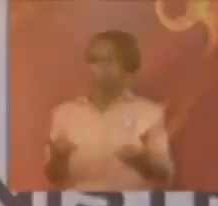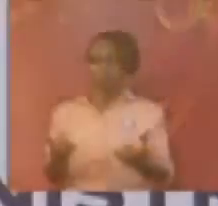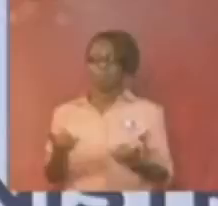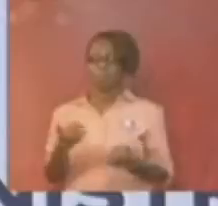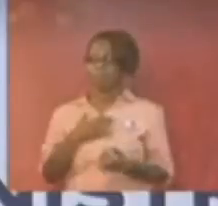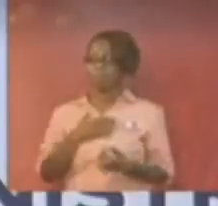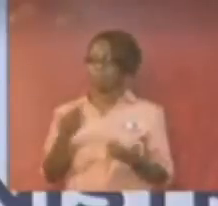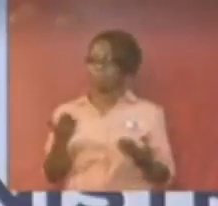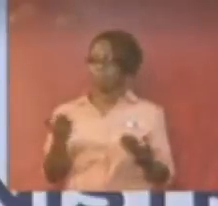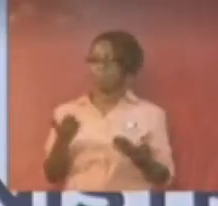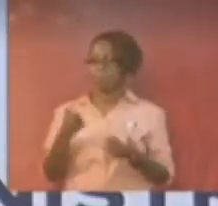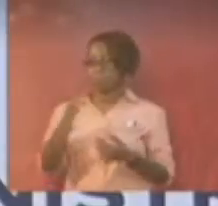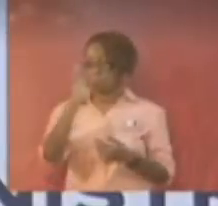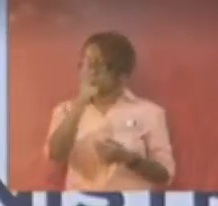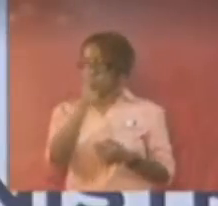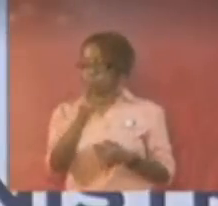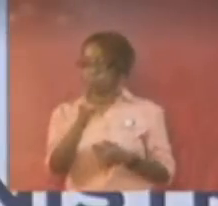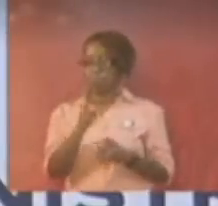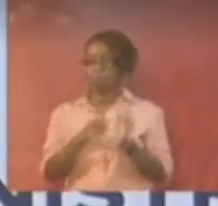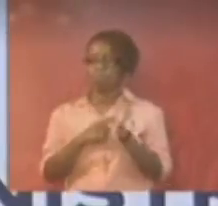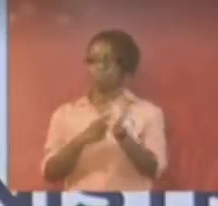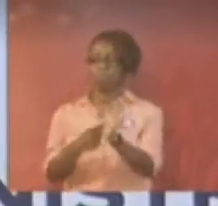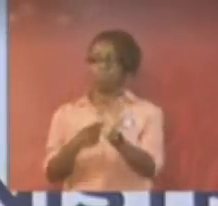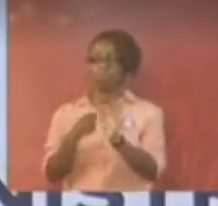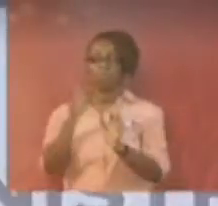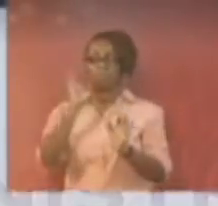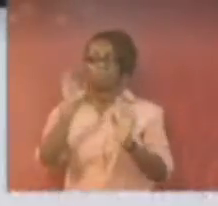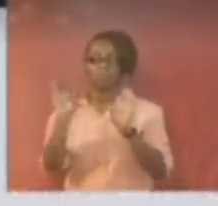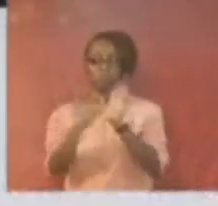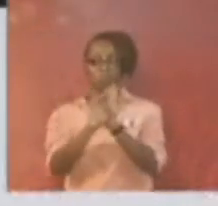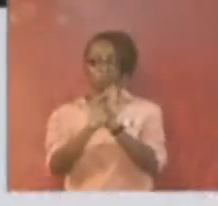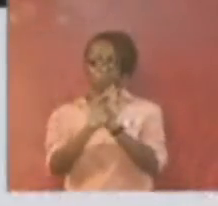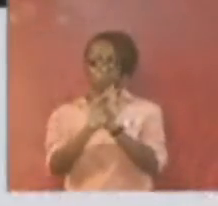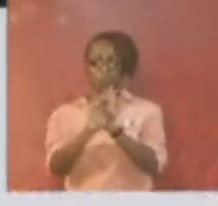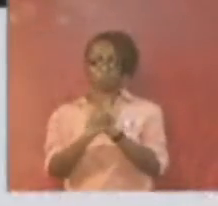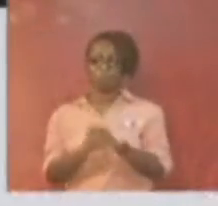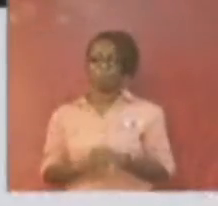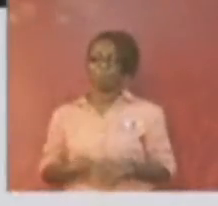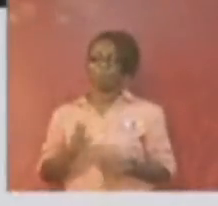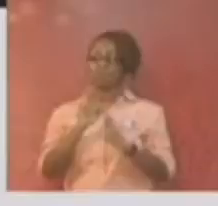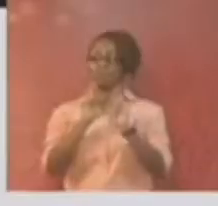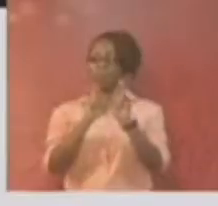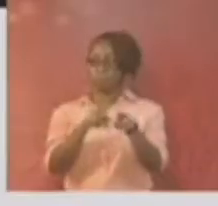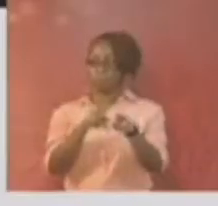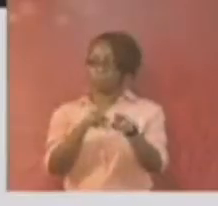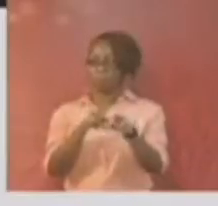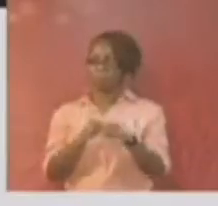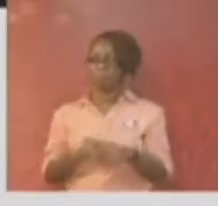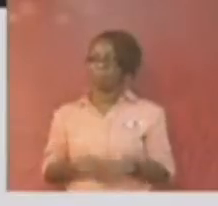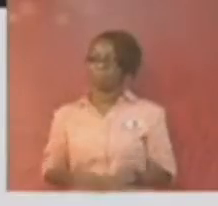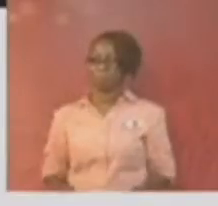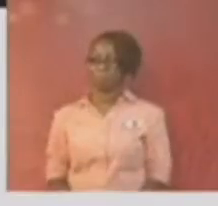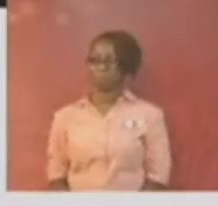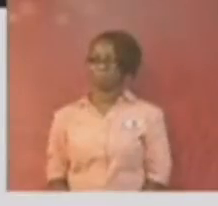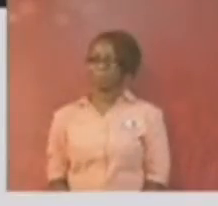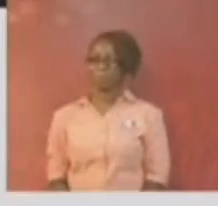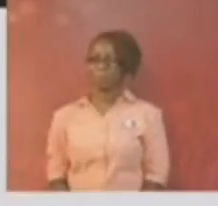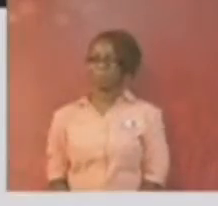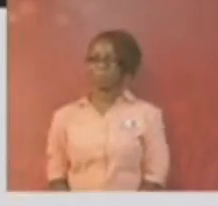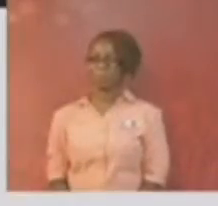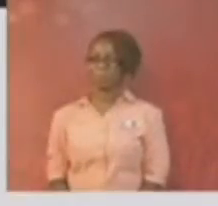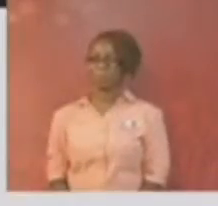to the slides for the epidemiological report. So I'm going to ask those slides to be put up and to roll to the second and then the third